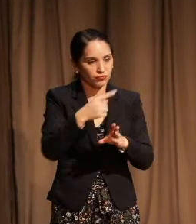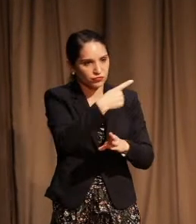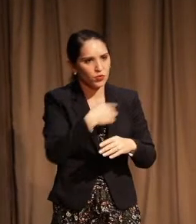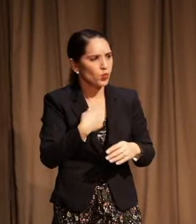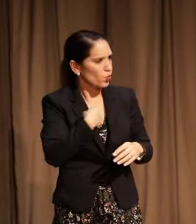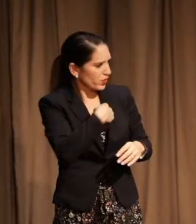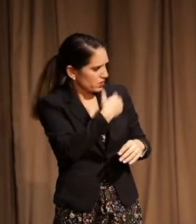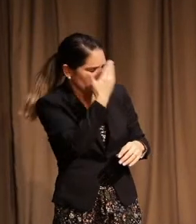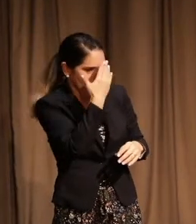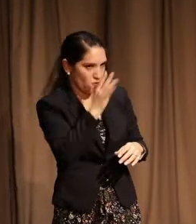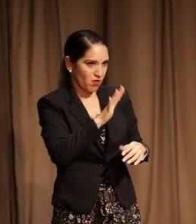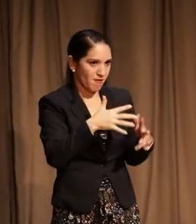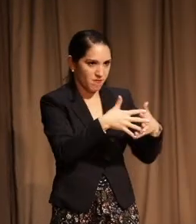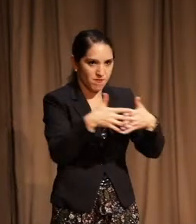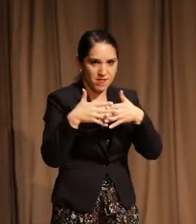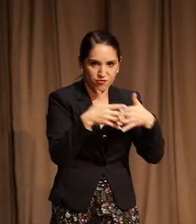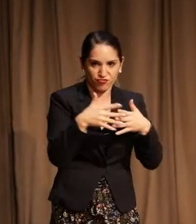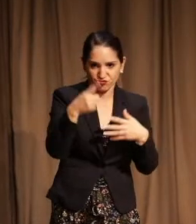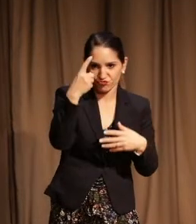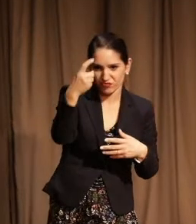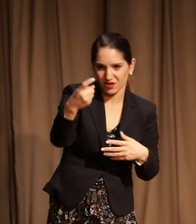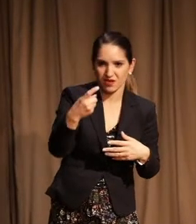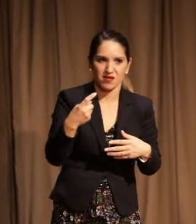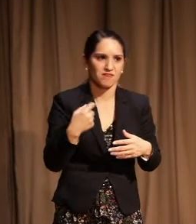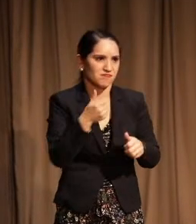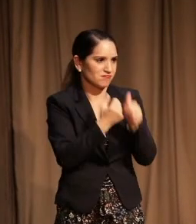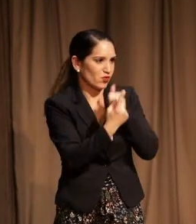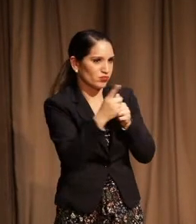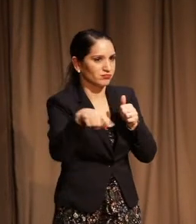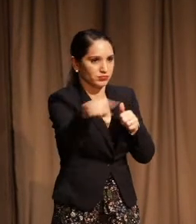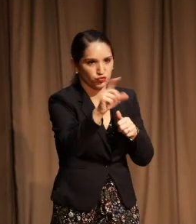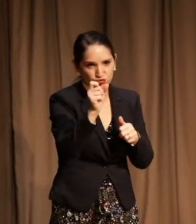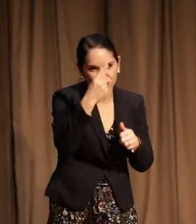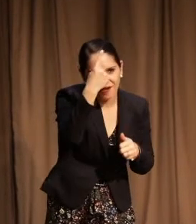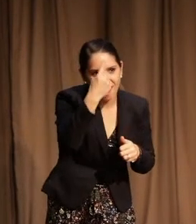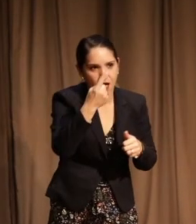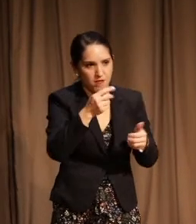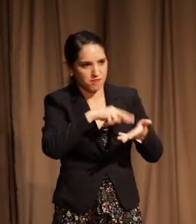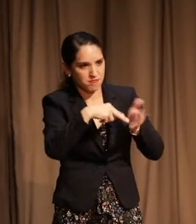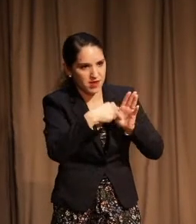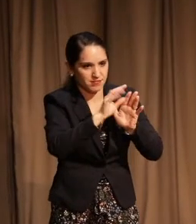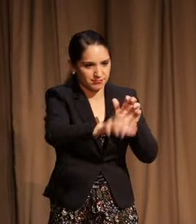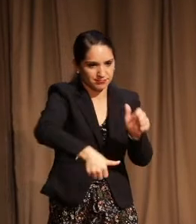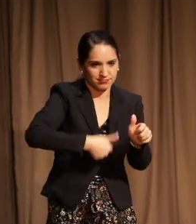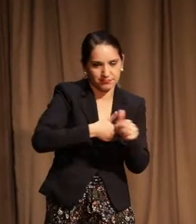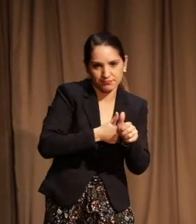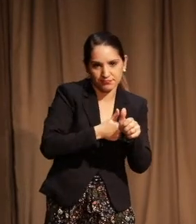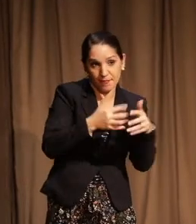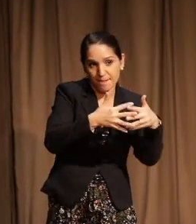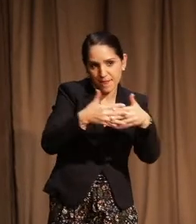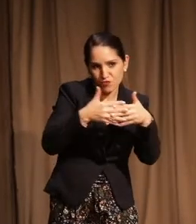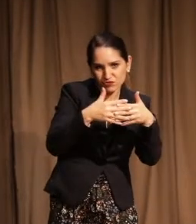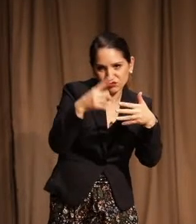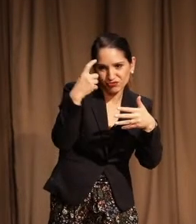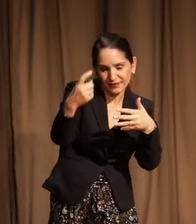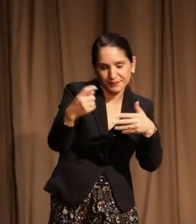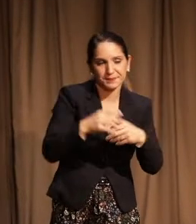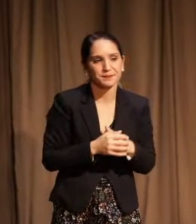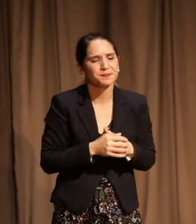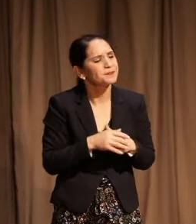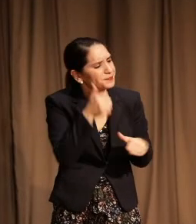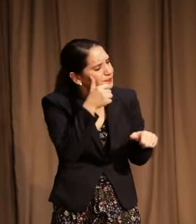American dream is. Everyone knows about that, what it stands for. And I remember you